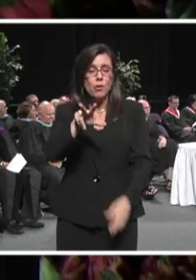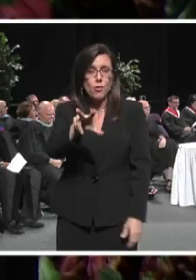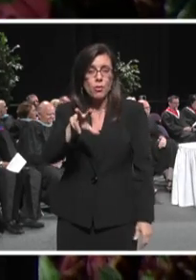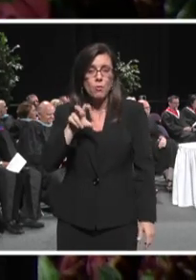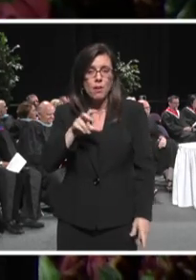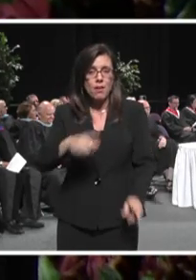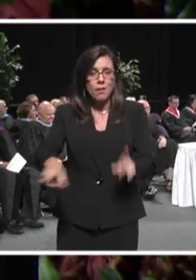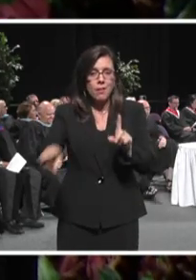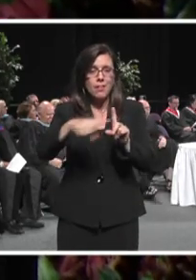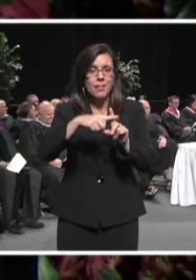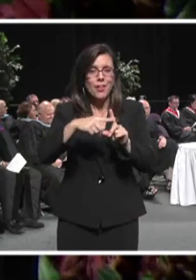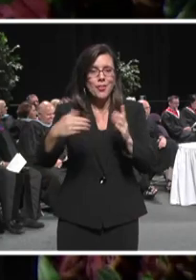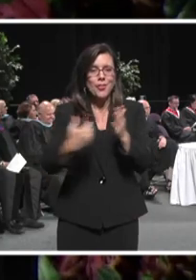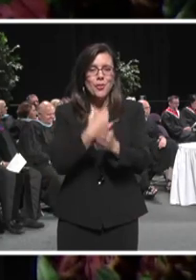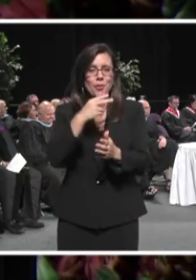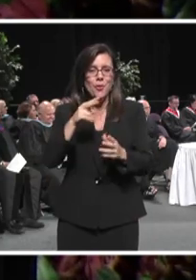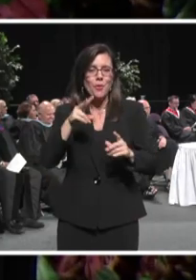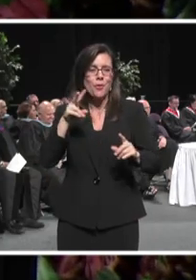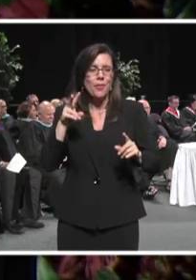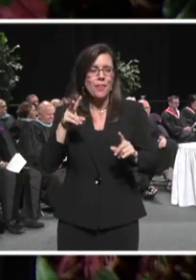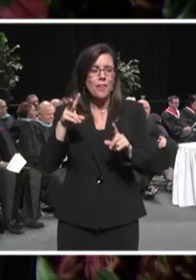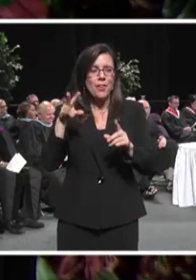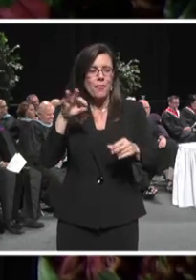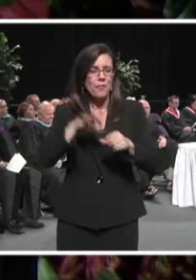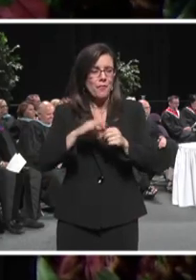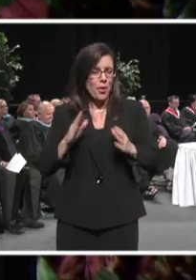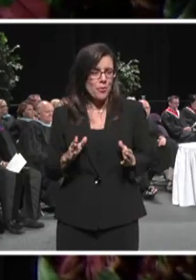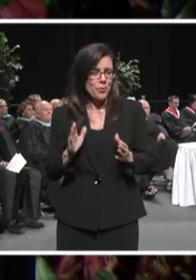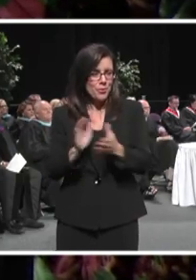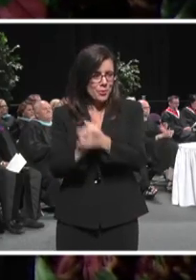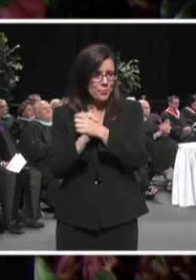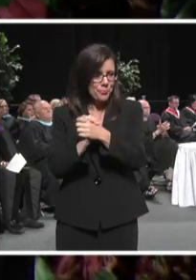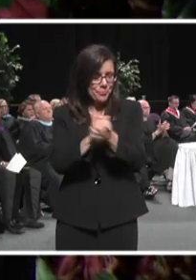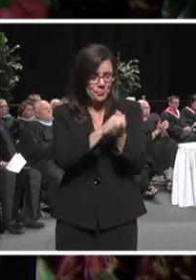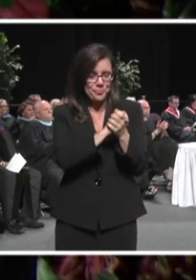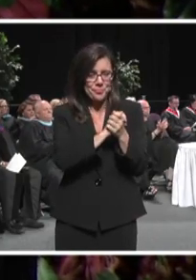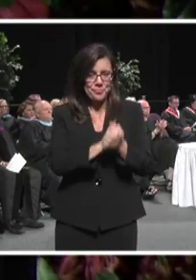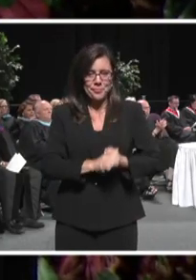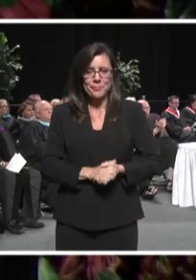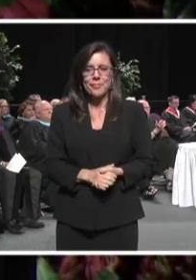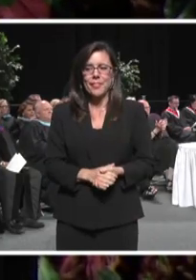300 plus new voters. Congratulations.